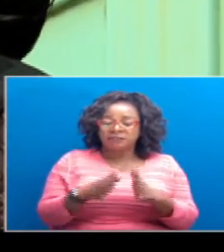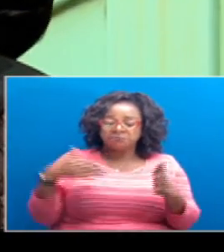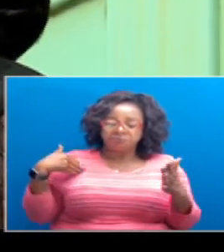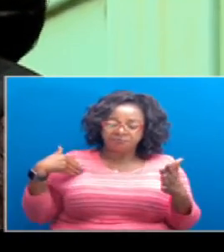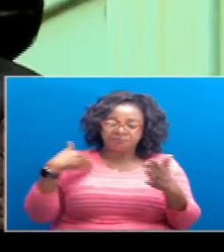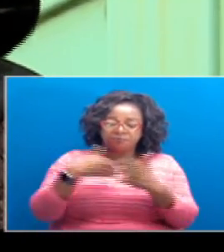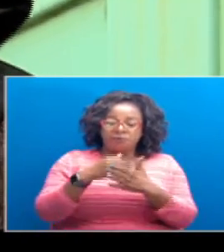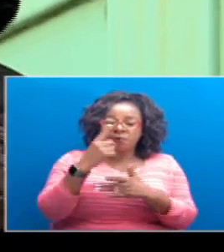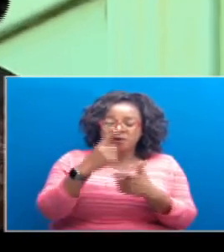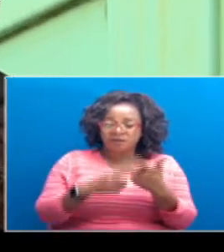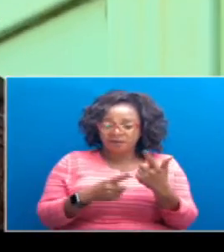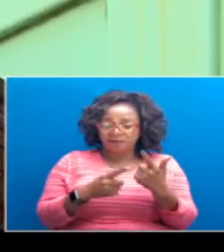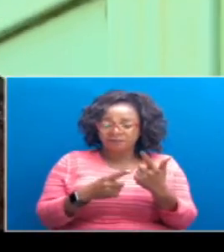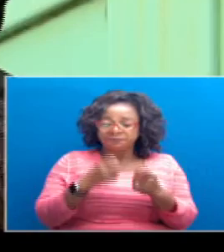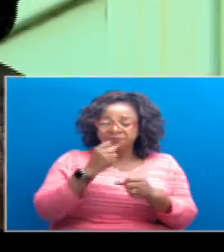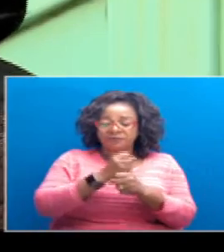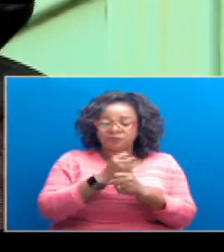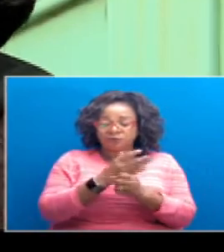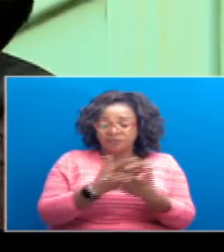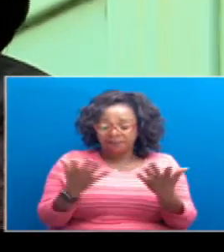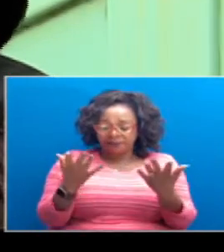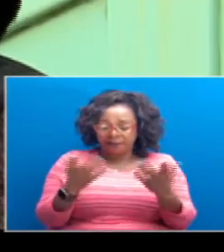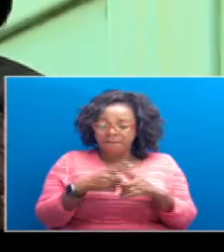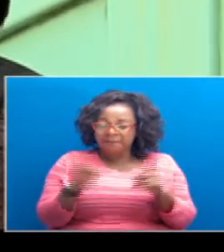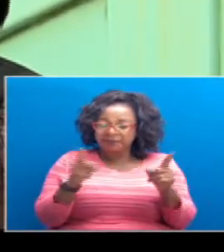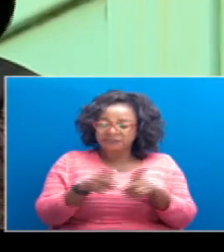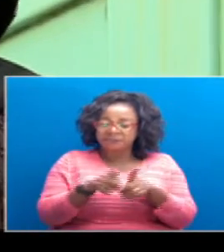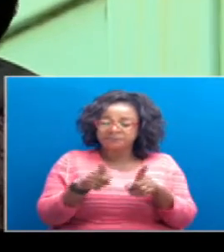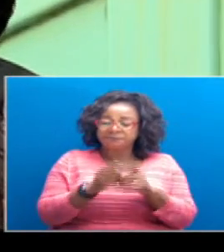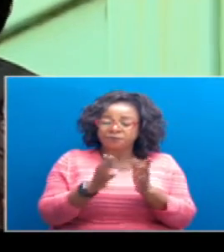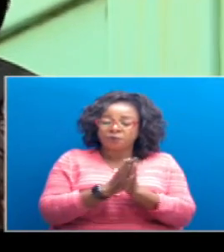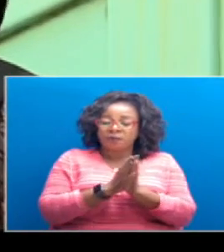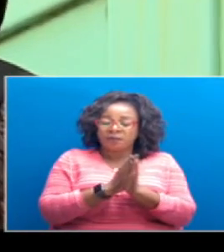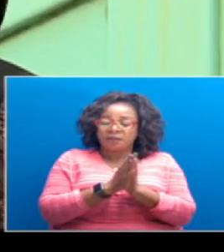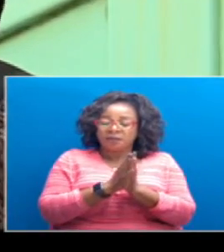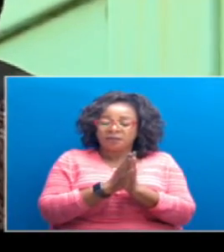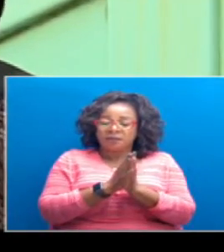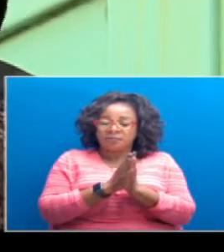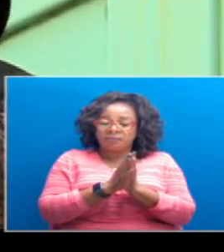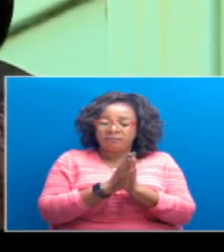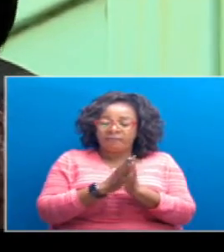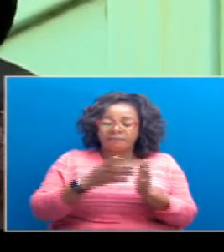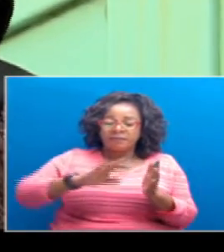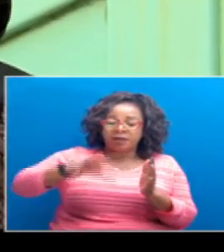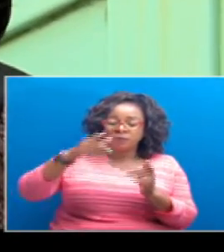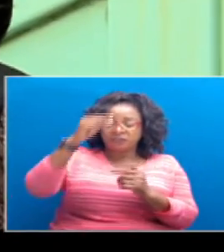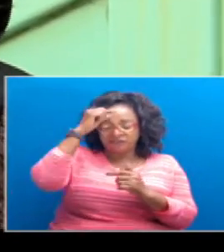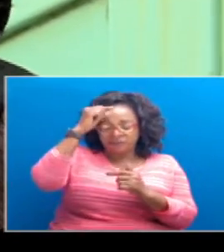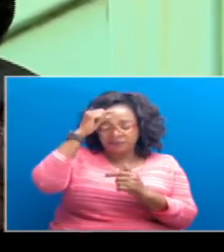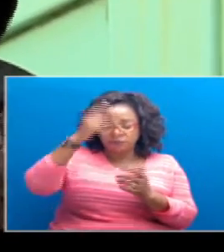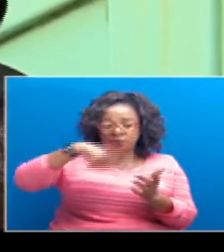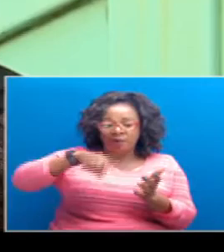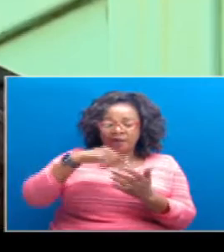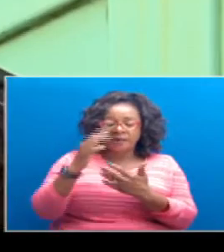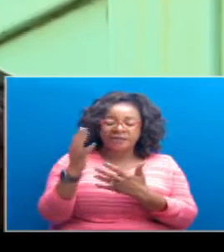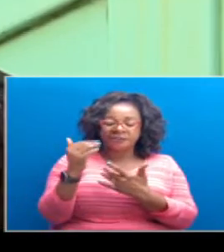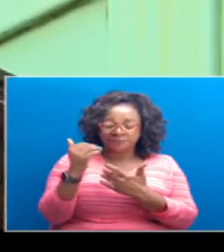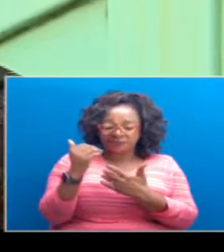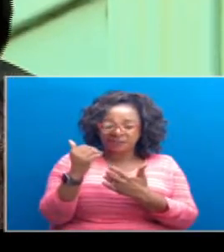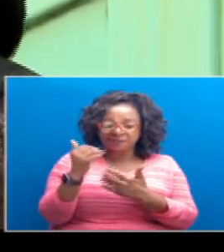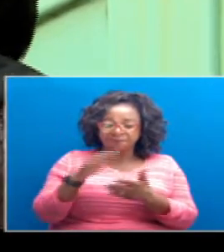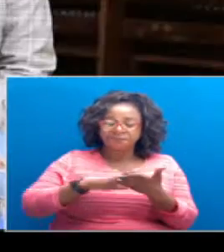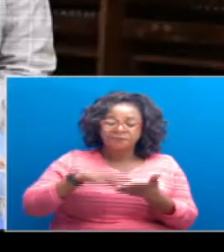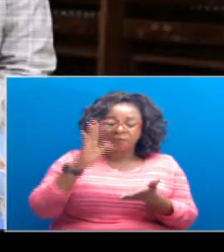years. So they are doing something. But I think even with the coming county government, we expect quite